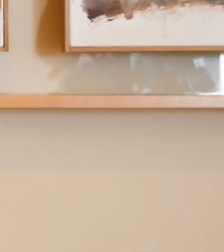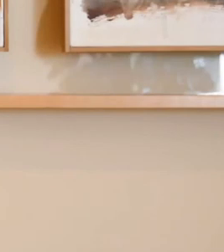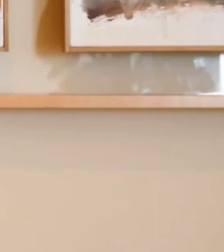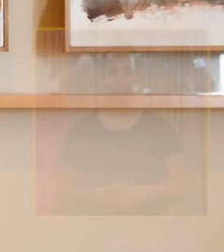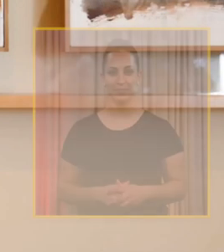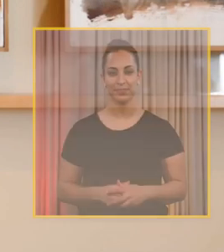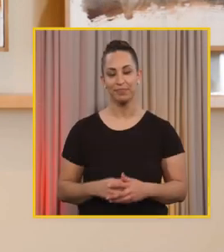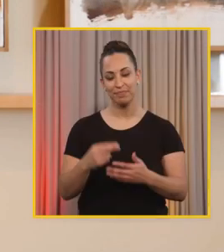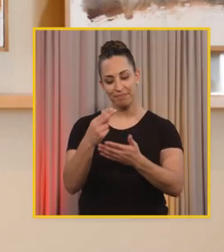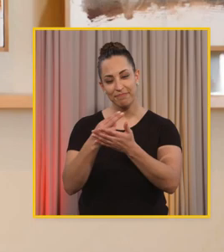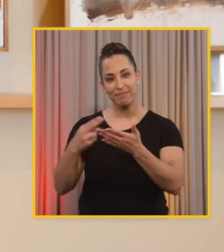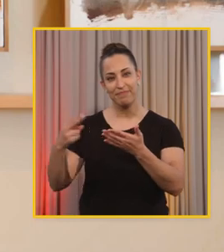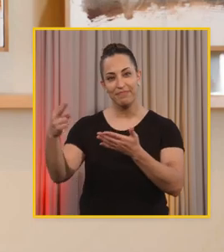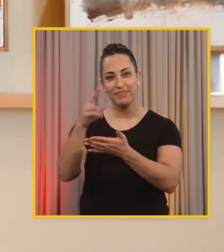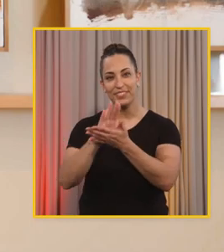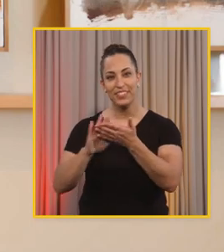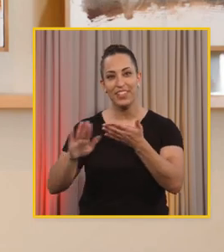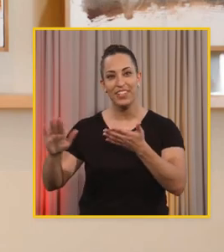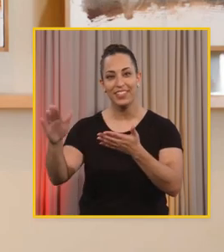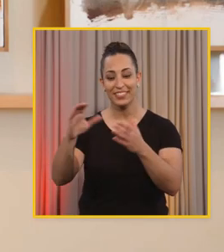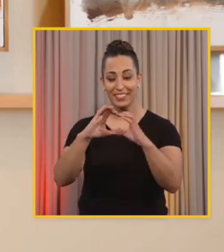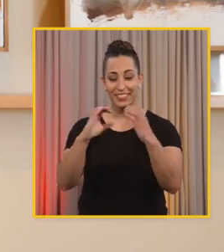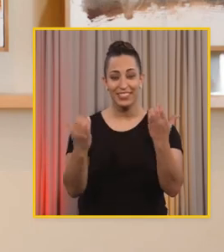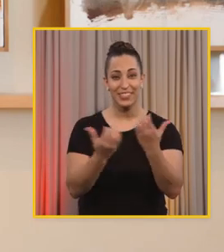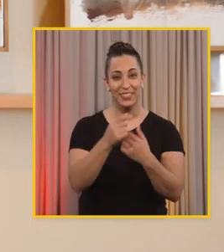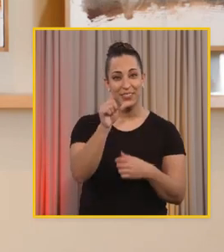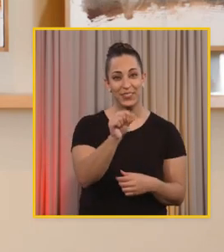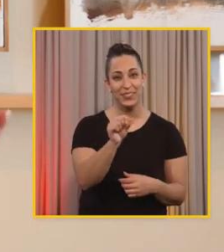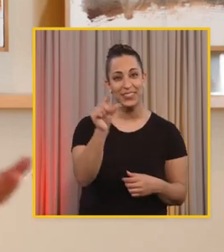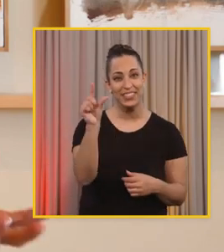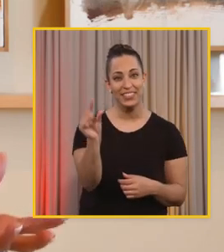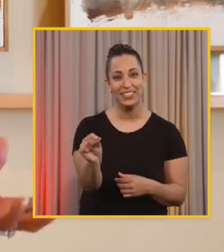Hartnell College, Class of 2020,